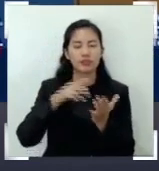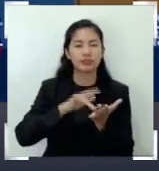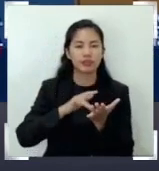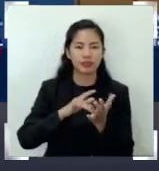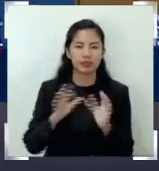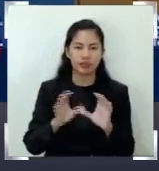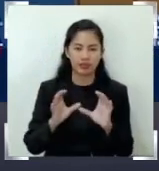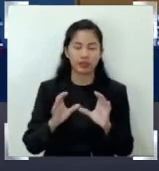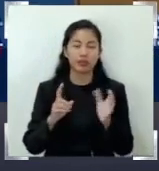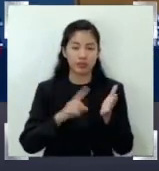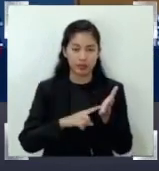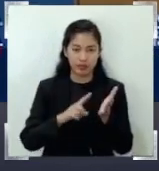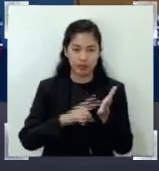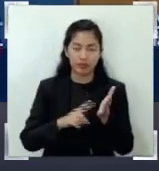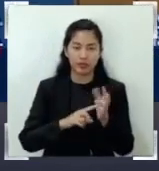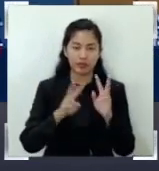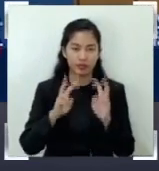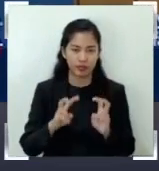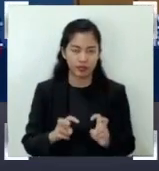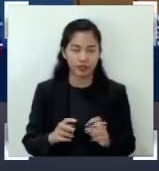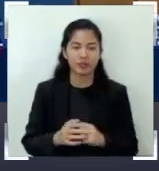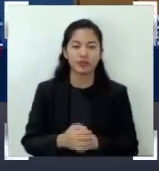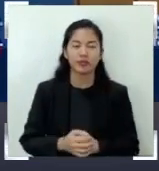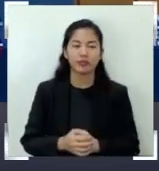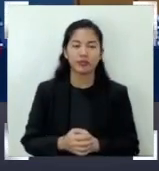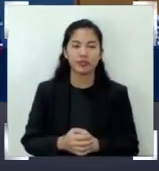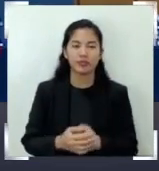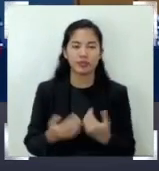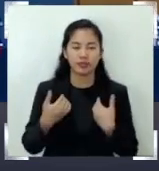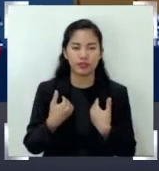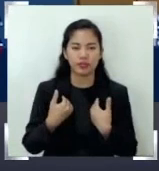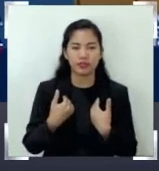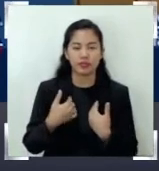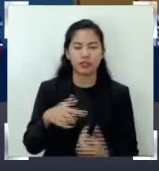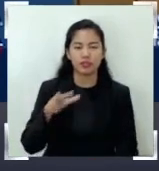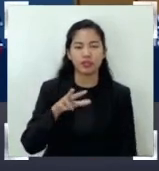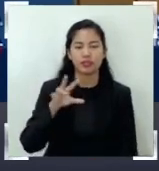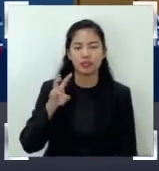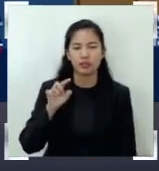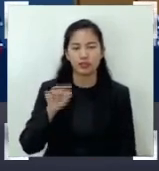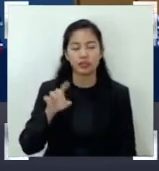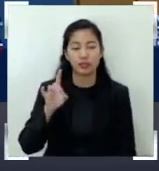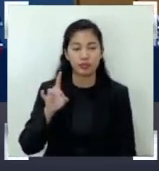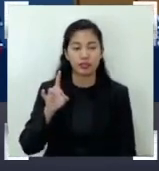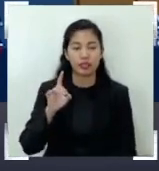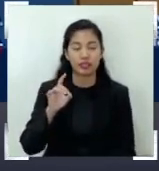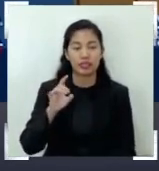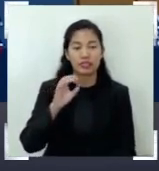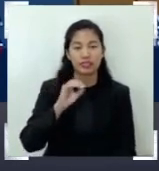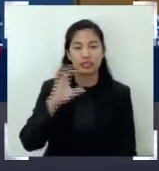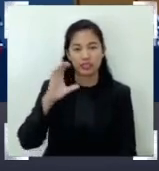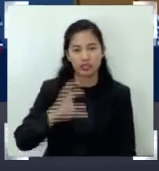examination, he had a temperature of 37.8 degrees Celsius and his throat was hyperemic and